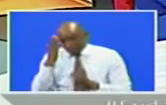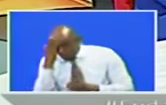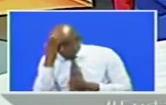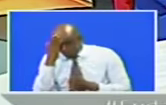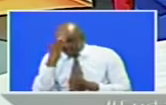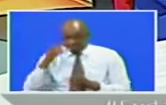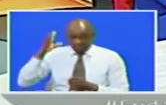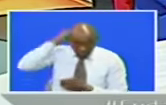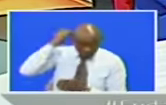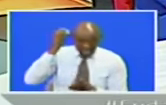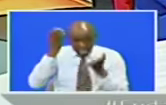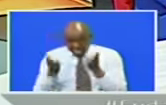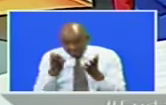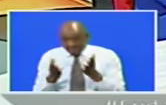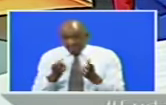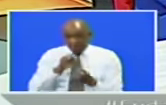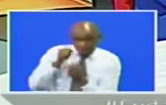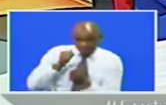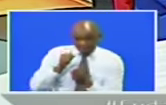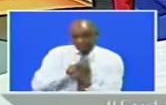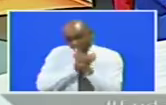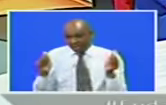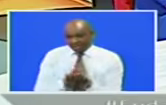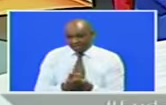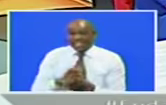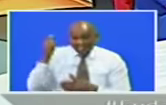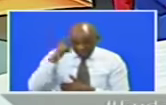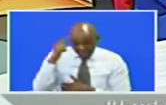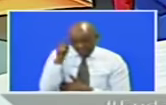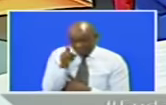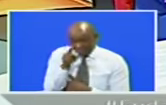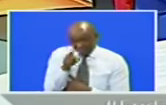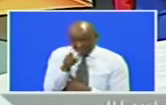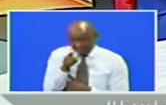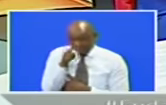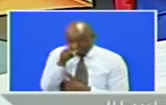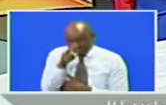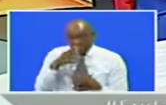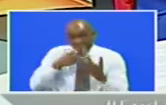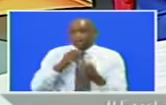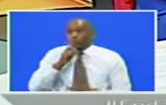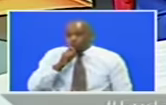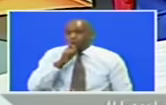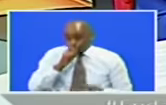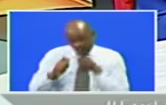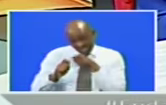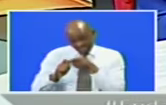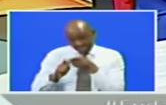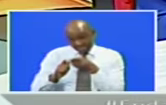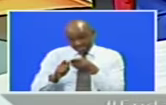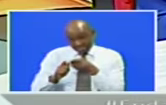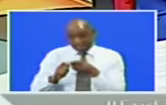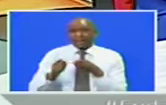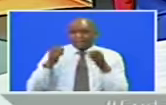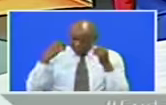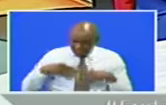scrutinizing drivers to find out whether they are under the influence. But remember, Betty, this particular machine had been... made